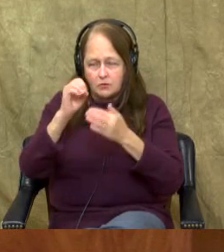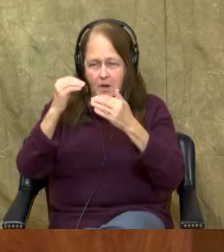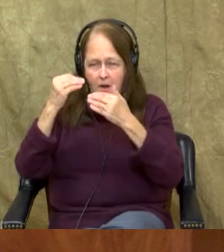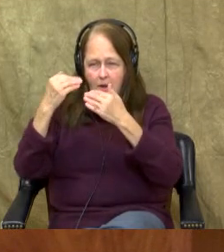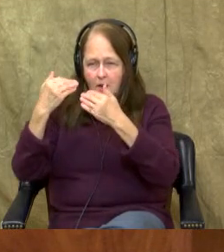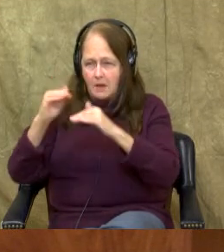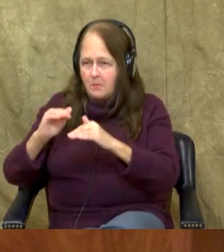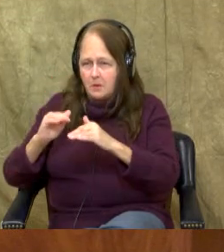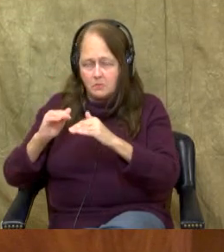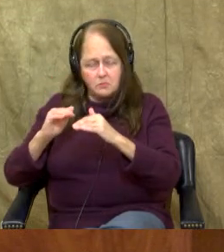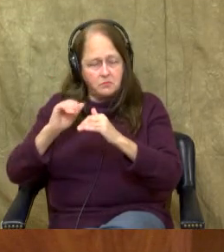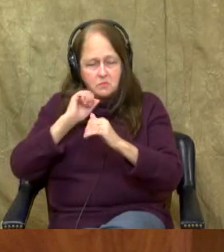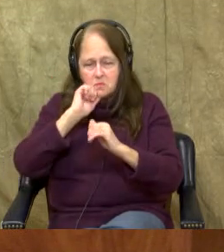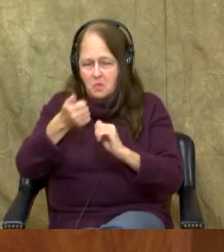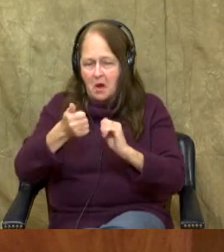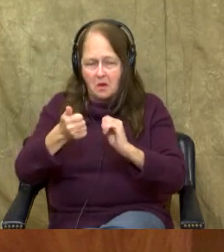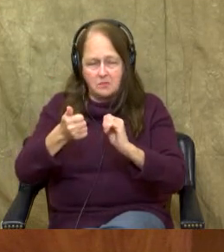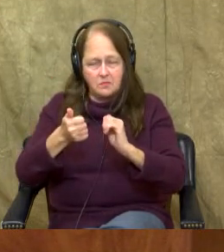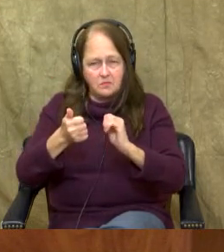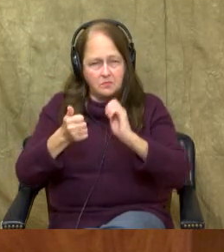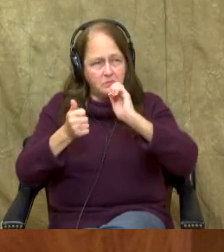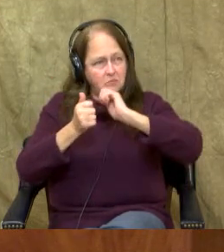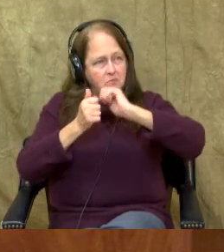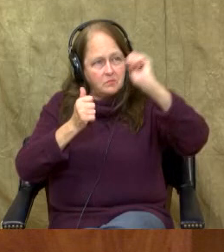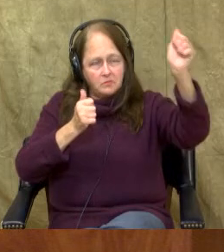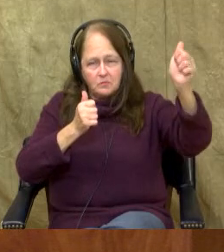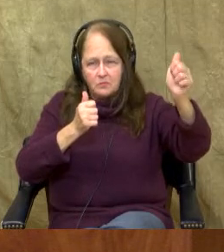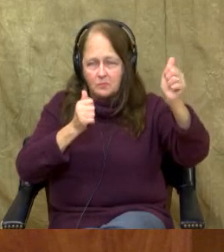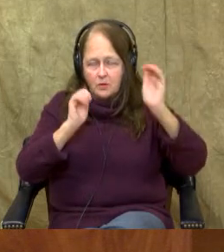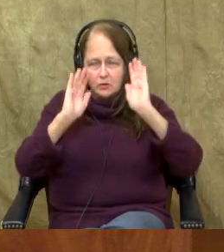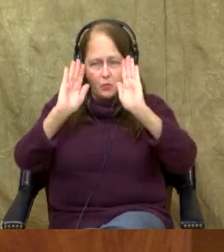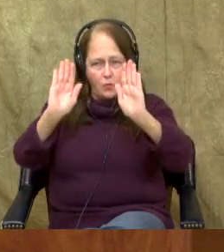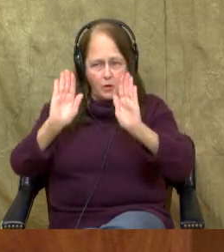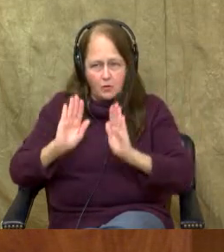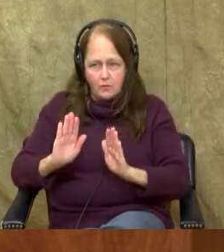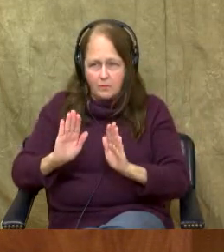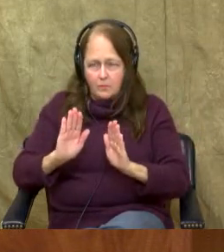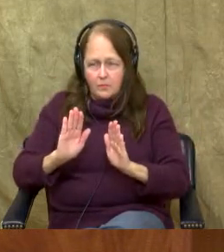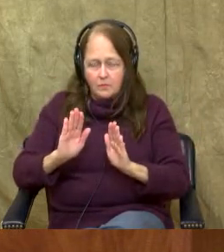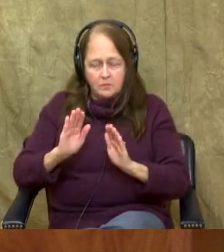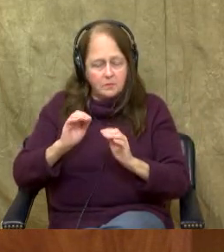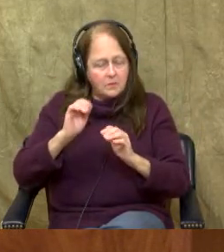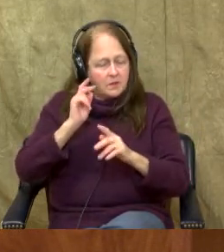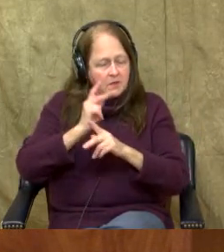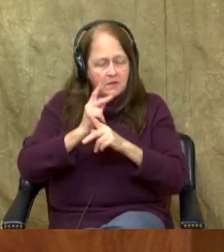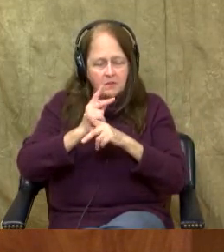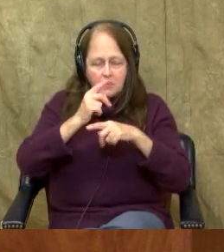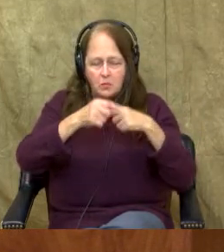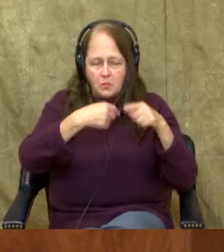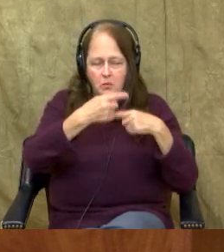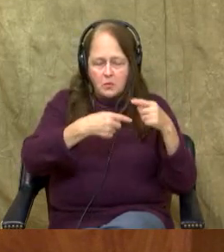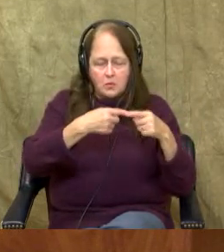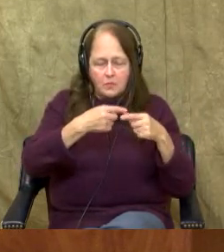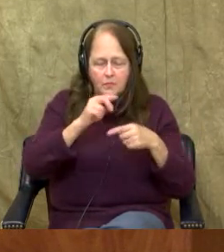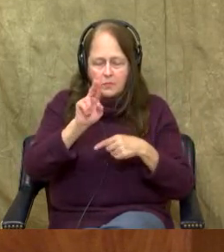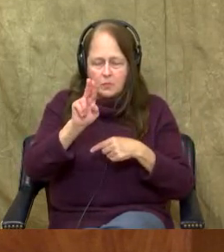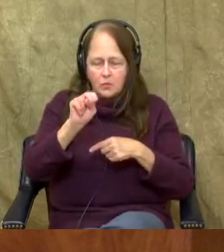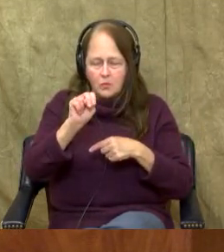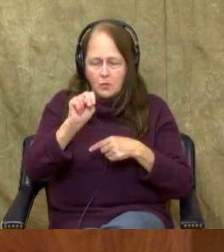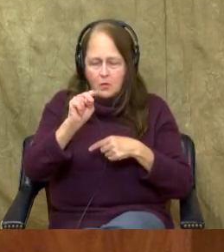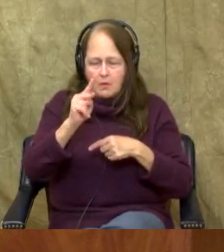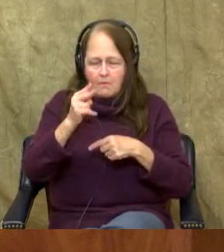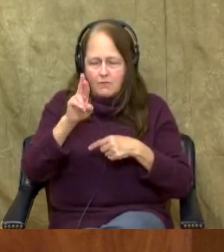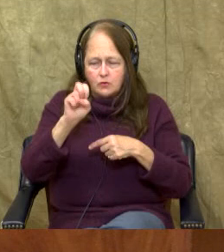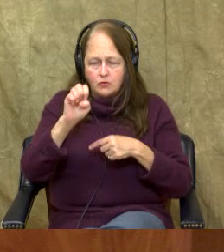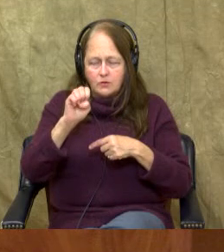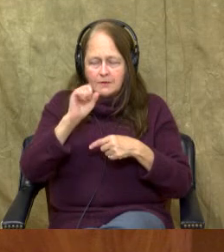limitless. Well, they stated that it was wonderful. It's limitless because that universe's edge is